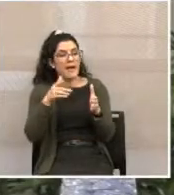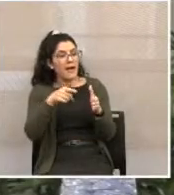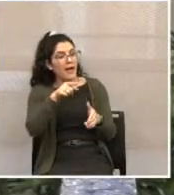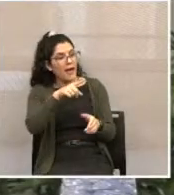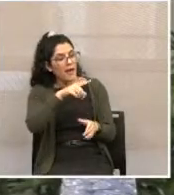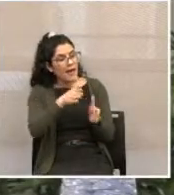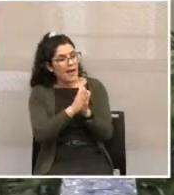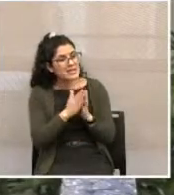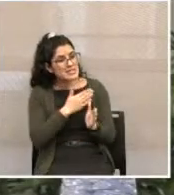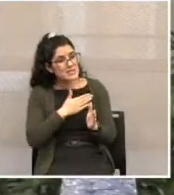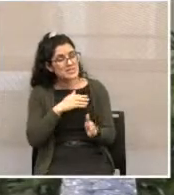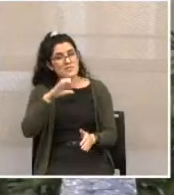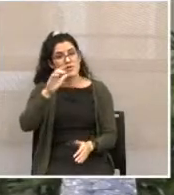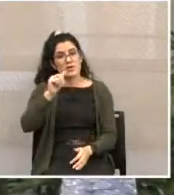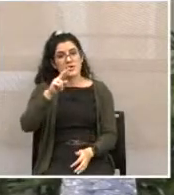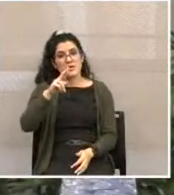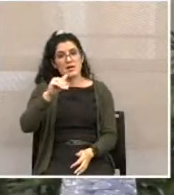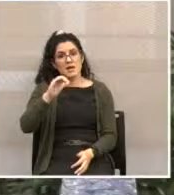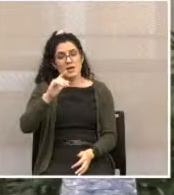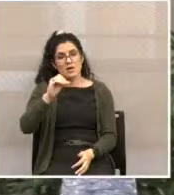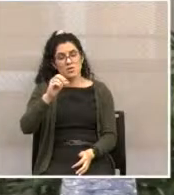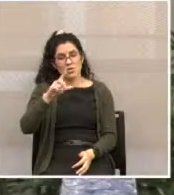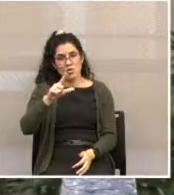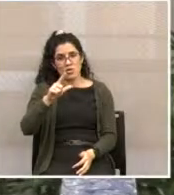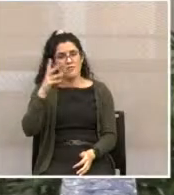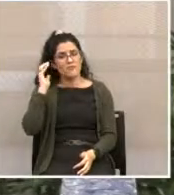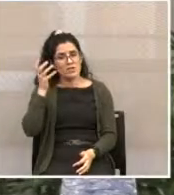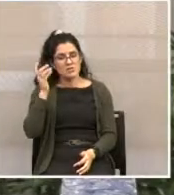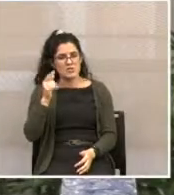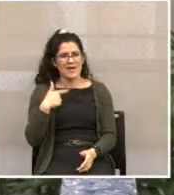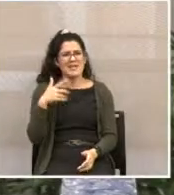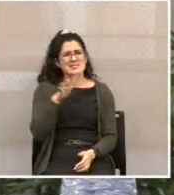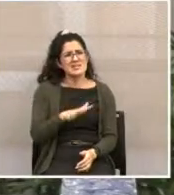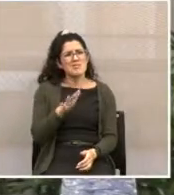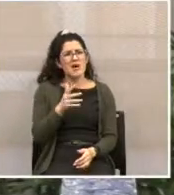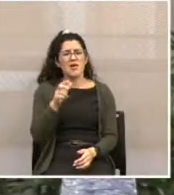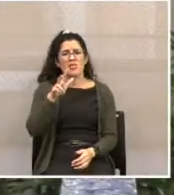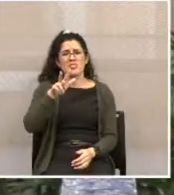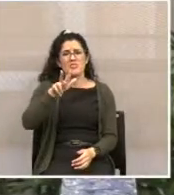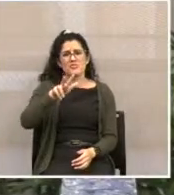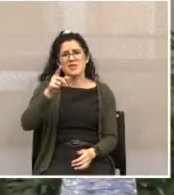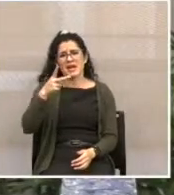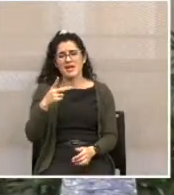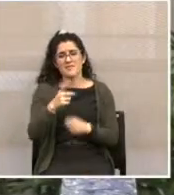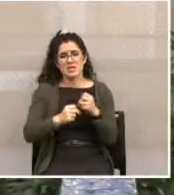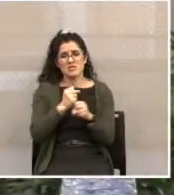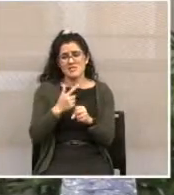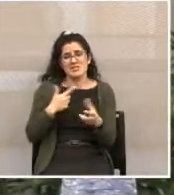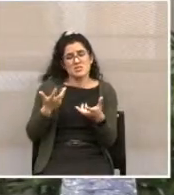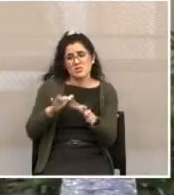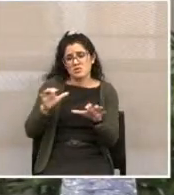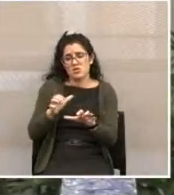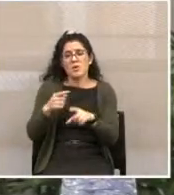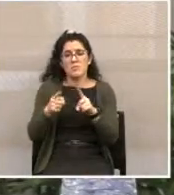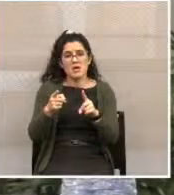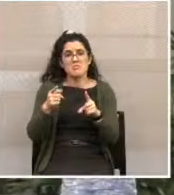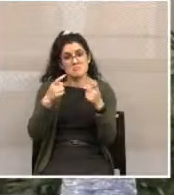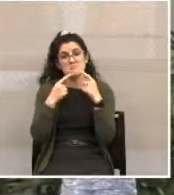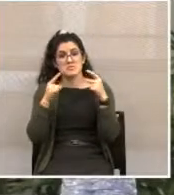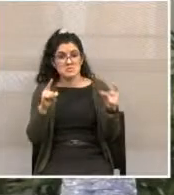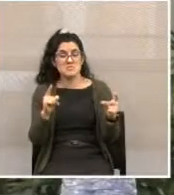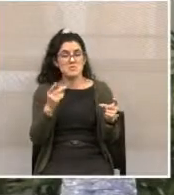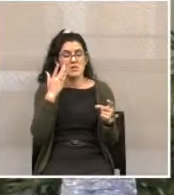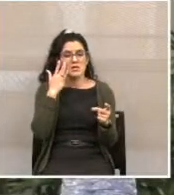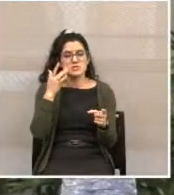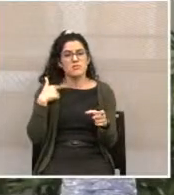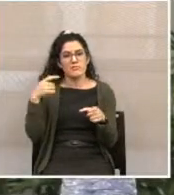show in Caracol, and I did it for about 3.5 years. I did it through the elections, and it went extremely well. Well, I get a